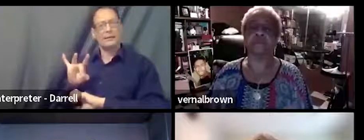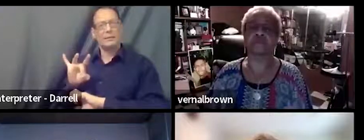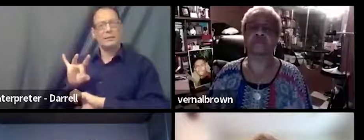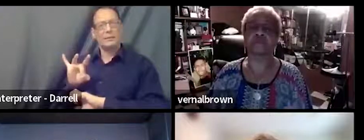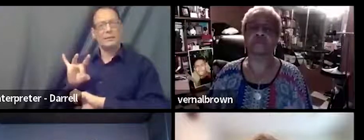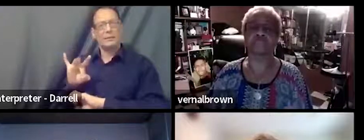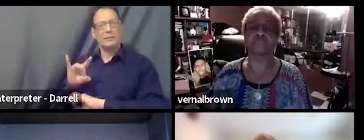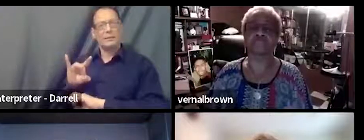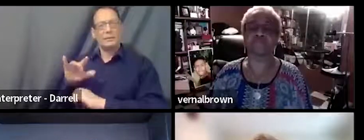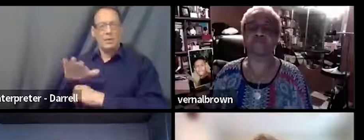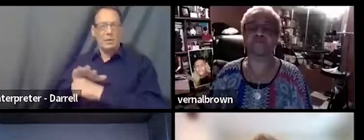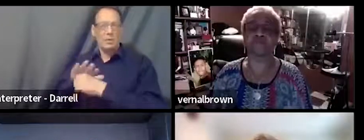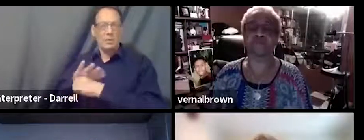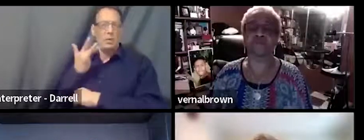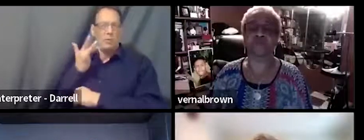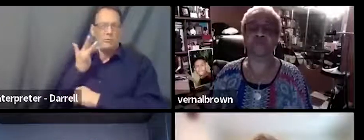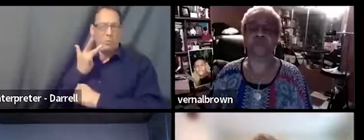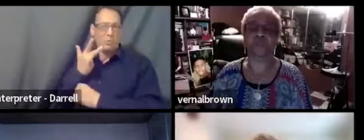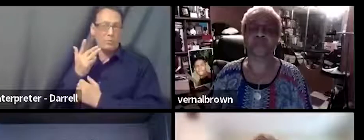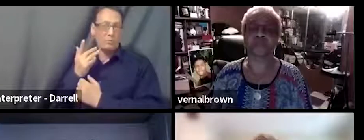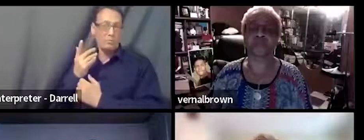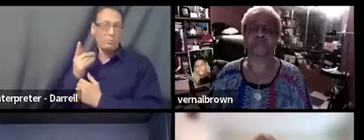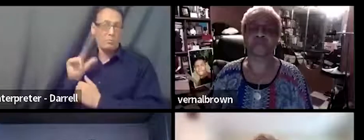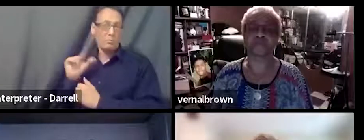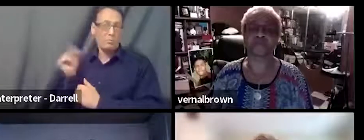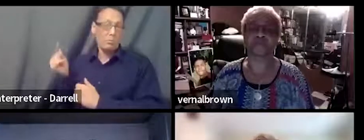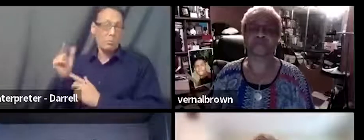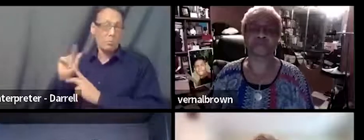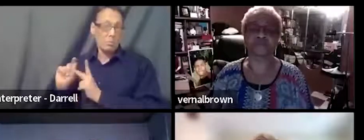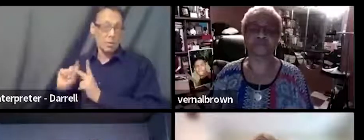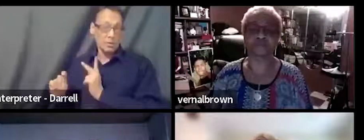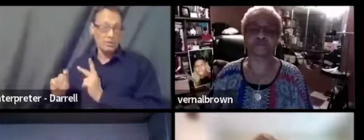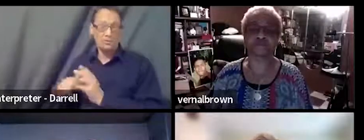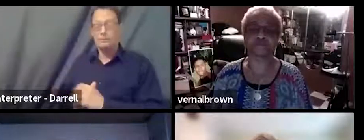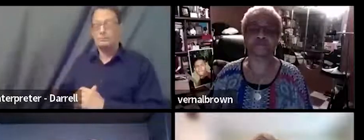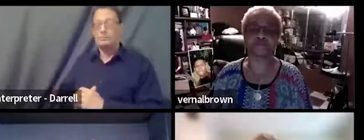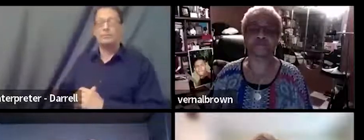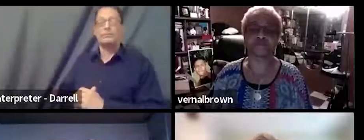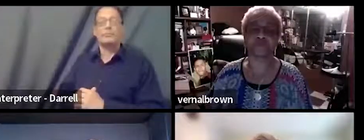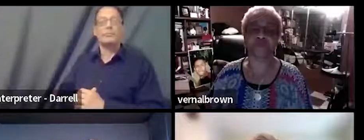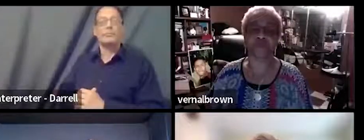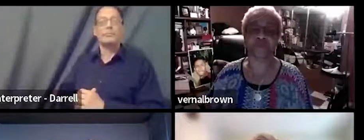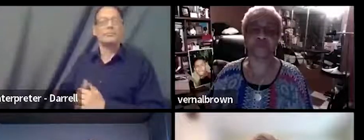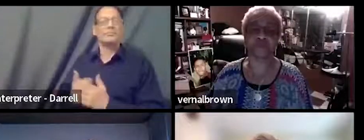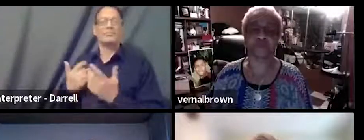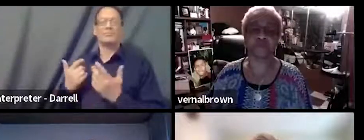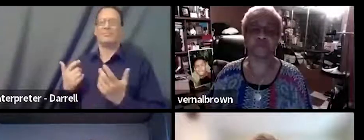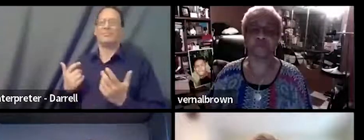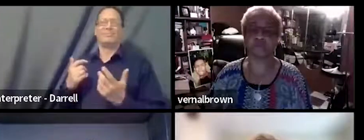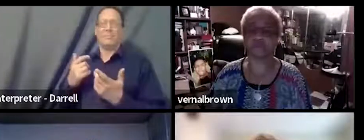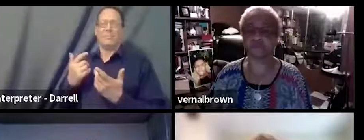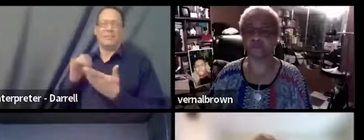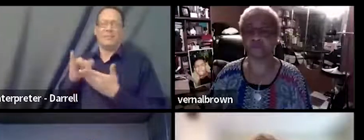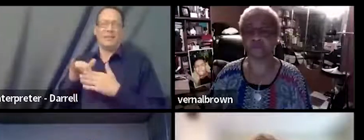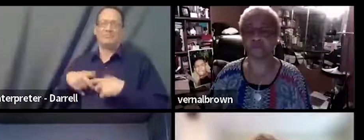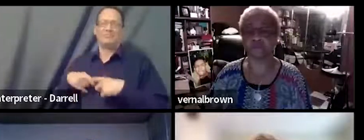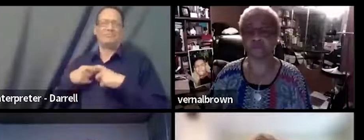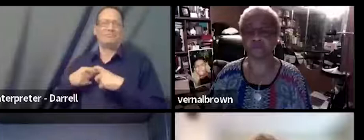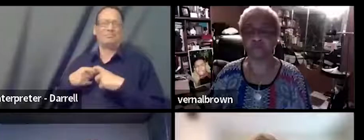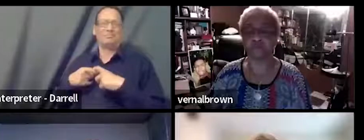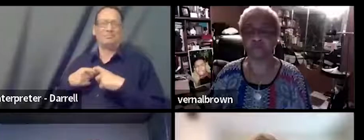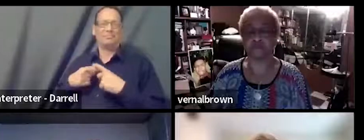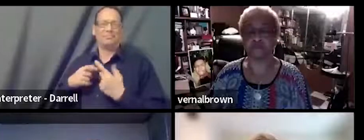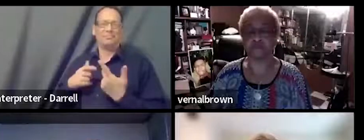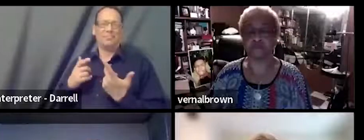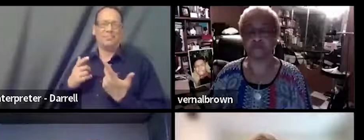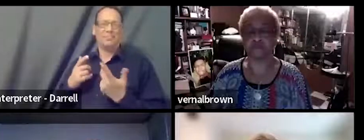locally preferred alternative that was in place. But that alternative has not been moving forward, mostly